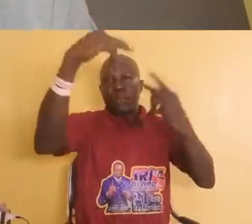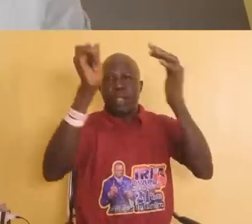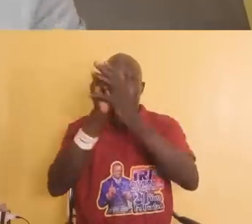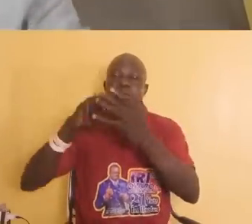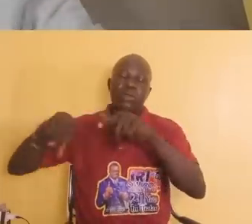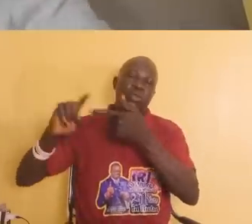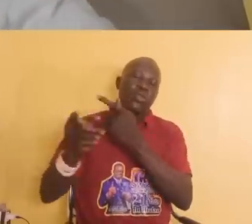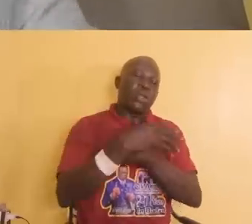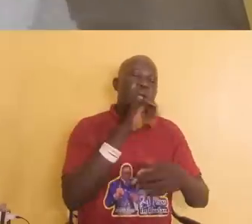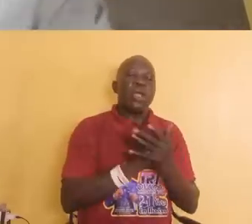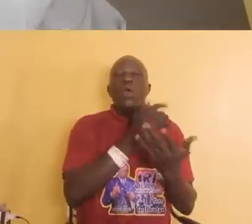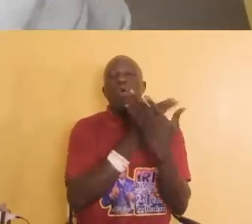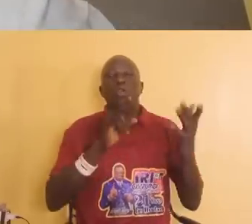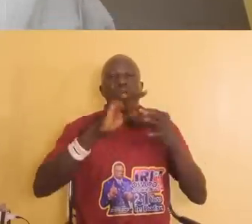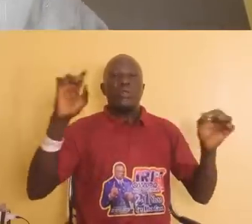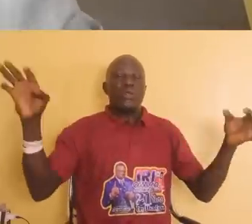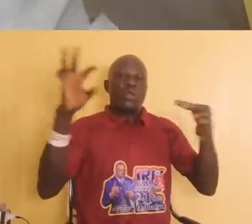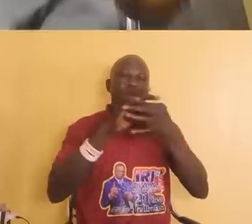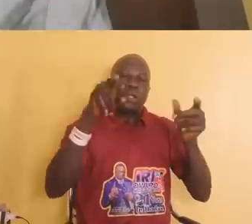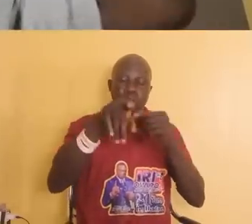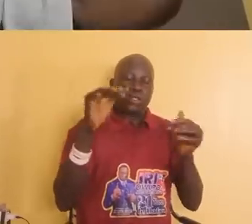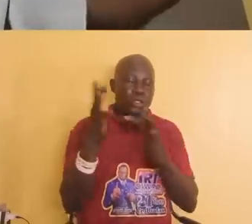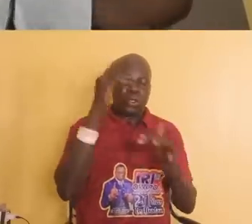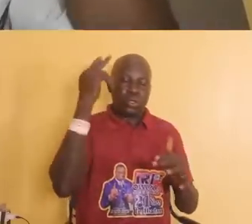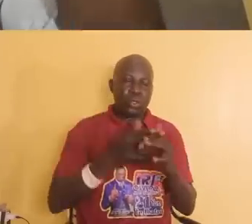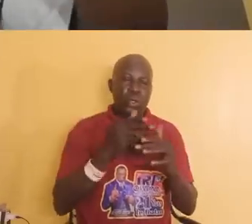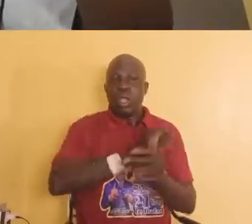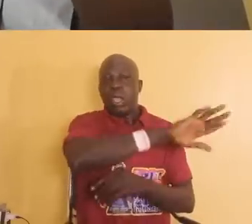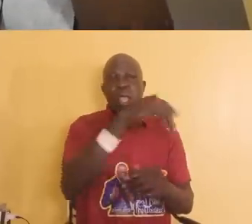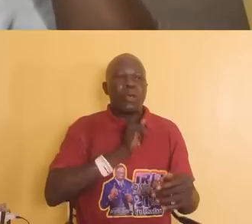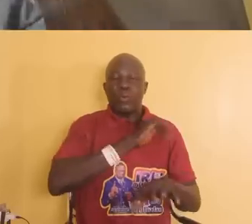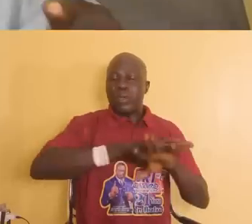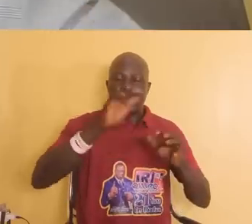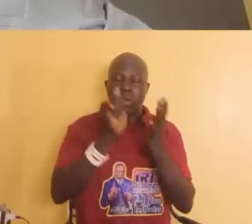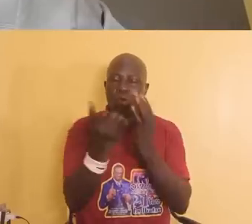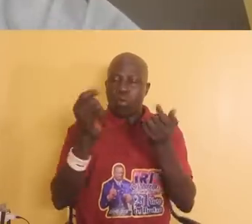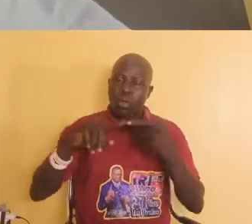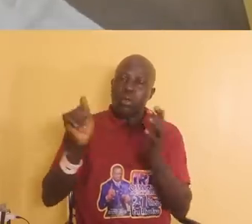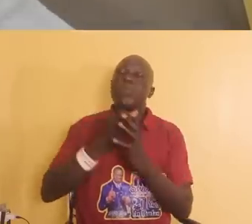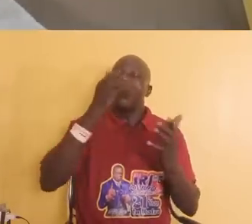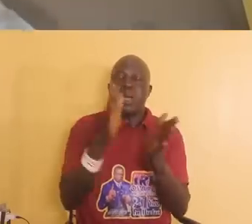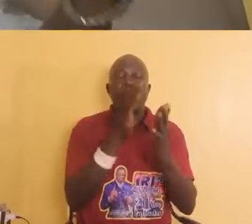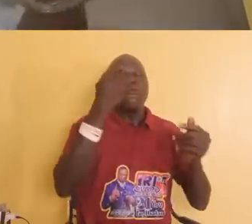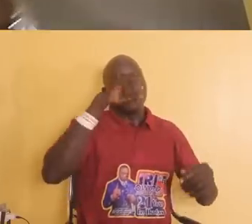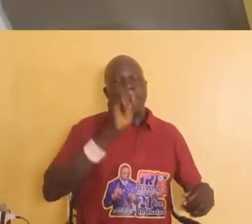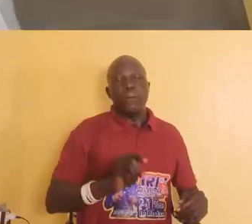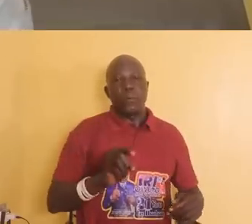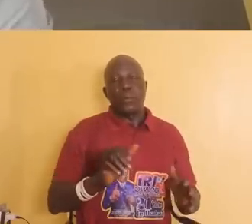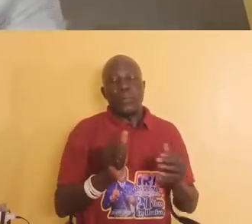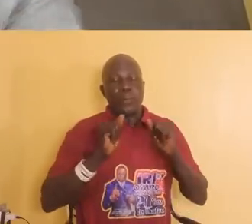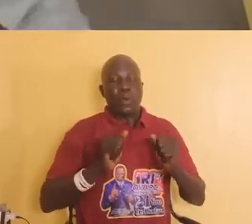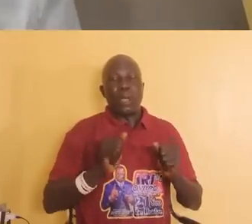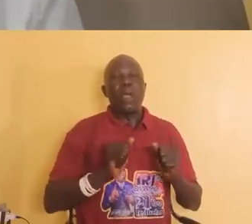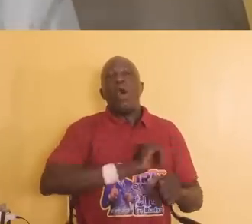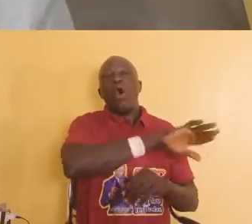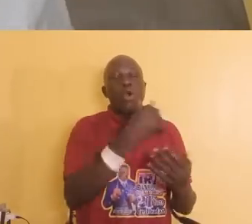and Lonnie. And my connect here. Oh, the Holy Spirit will connect you. Ah, God of my belly for power. We must have for power. I want my head to